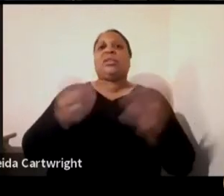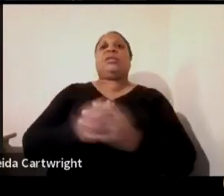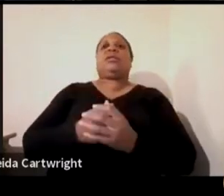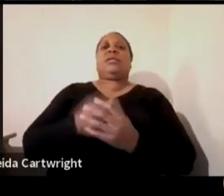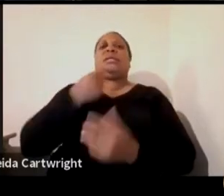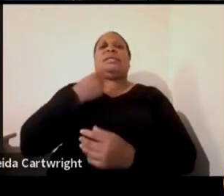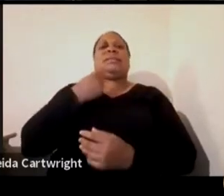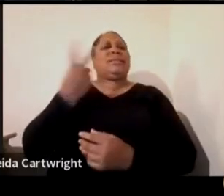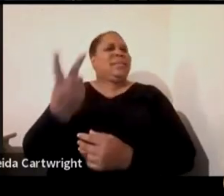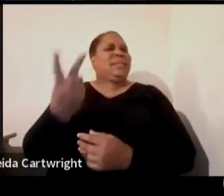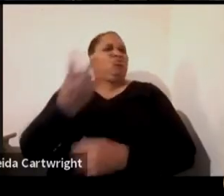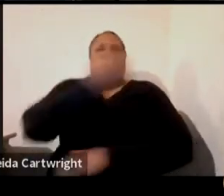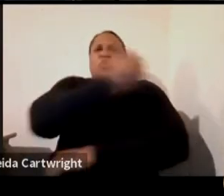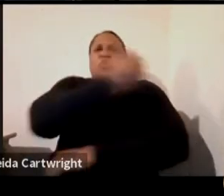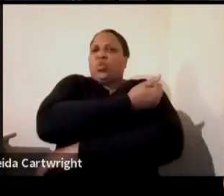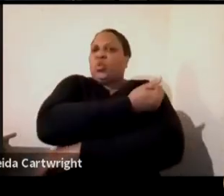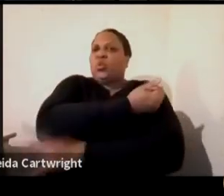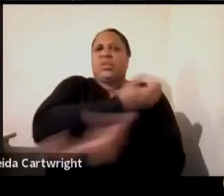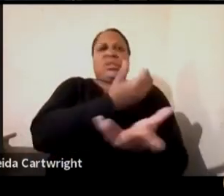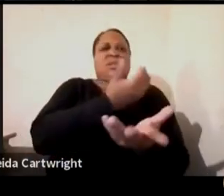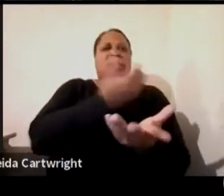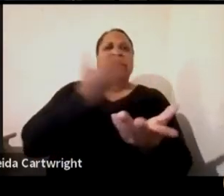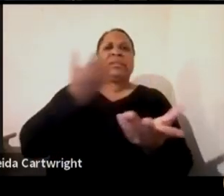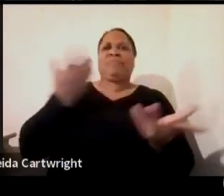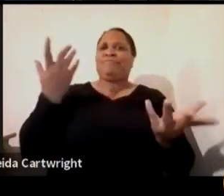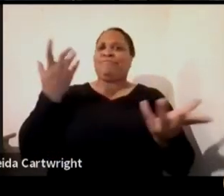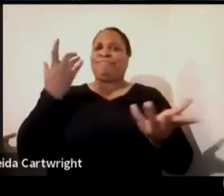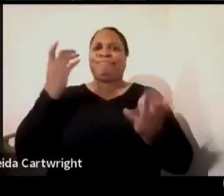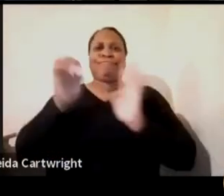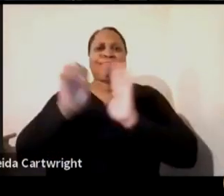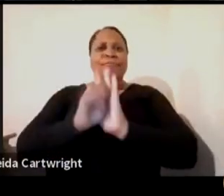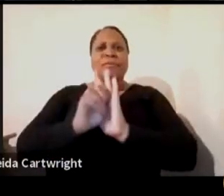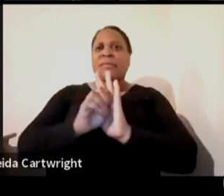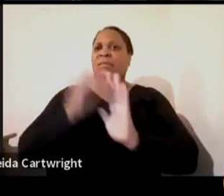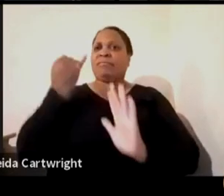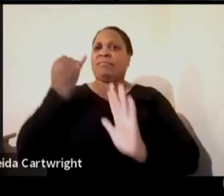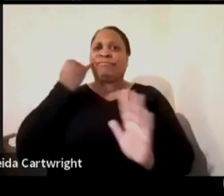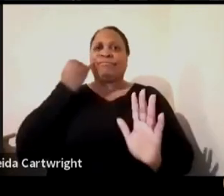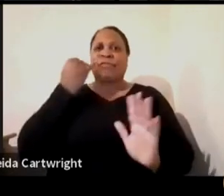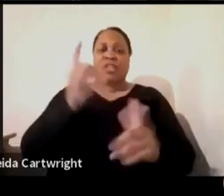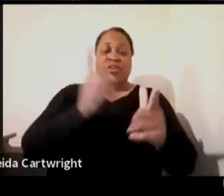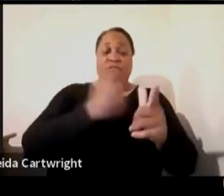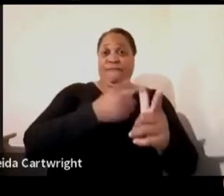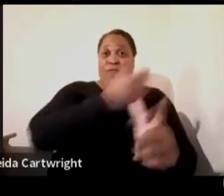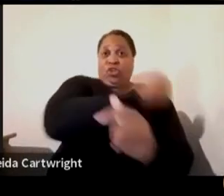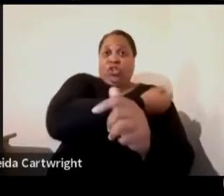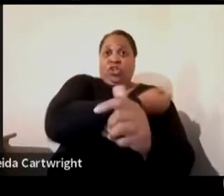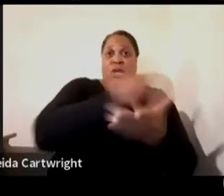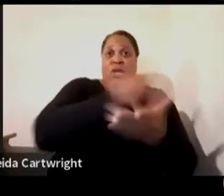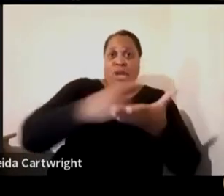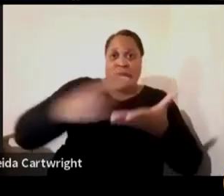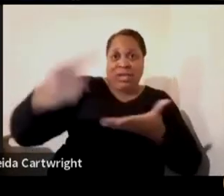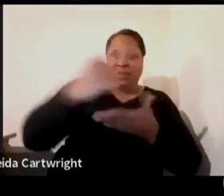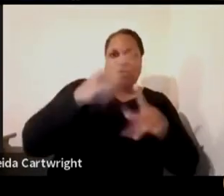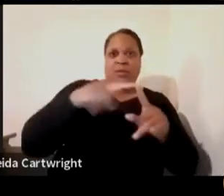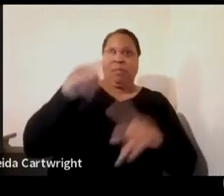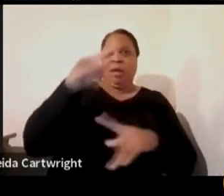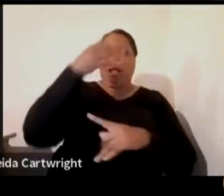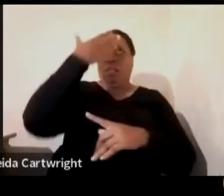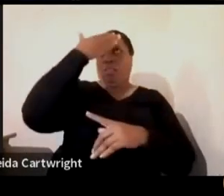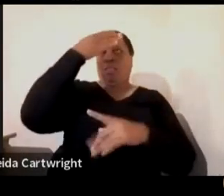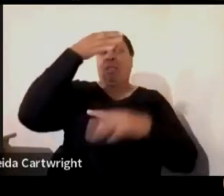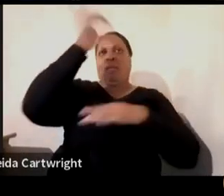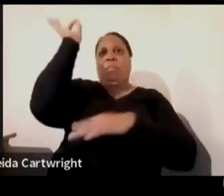doses. What happens if, let's say, a person gets the first shot next week, but forgets or doesn't show